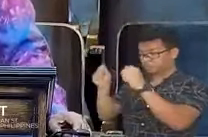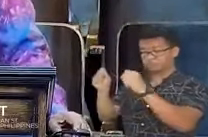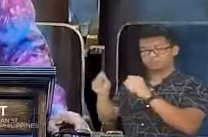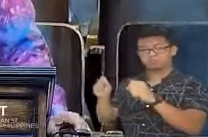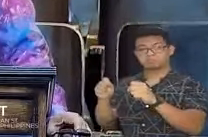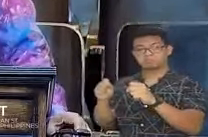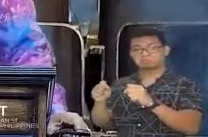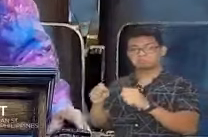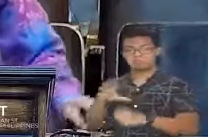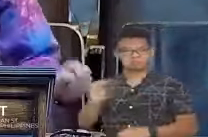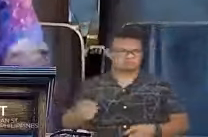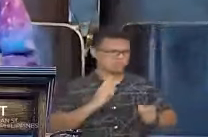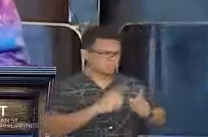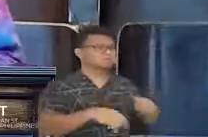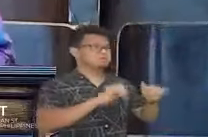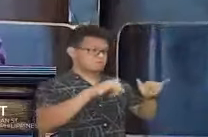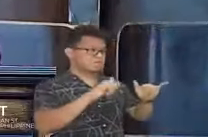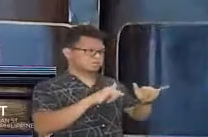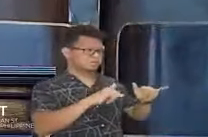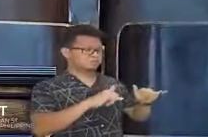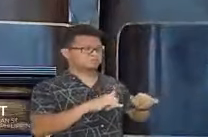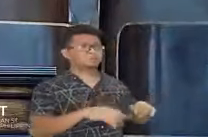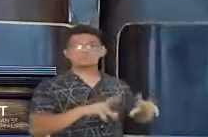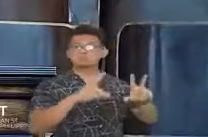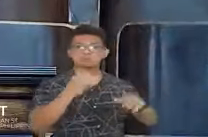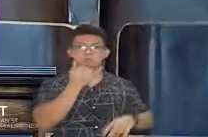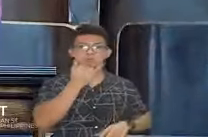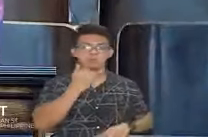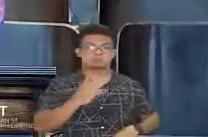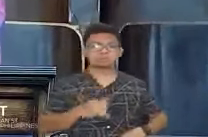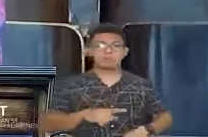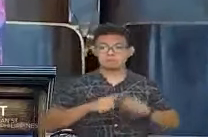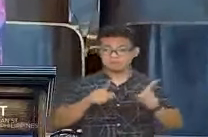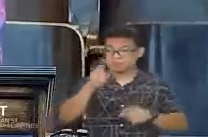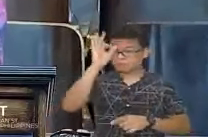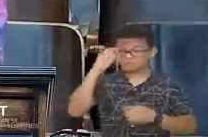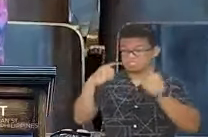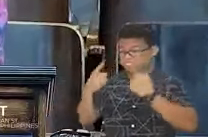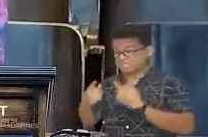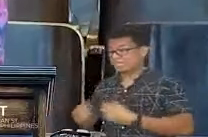yes, sir. Can I give you a verse?